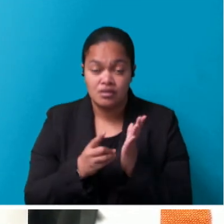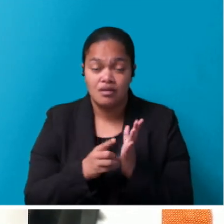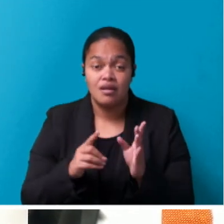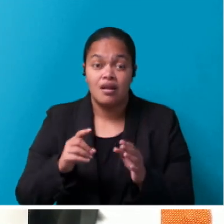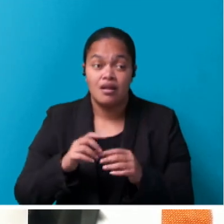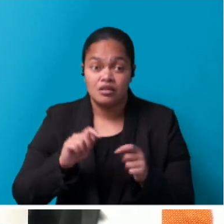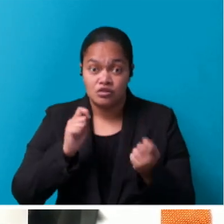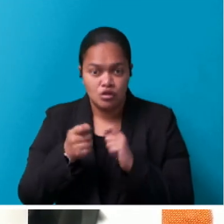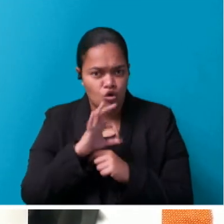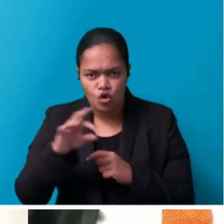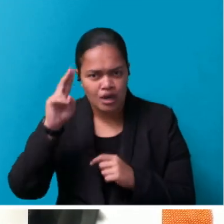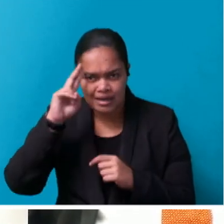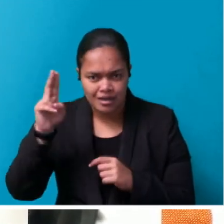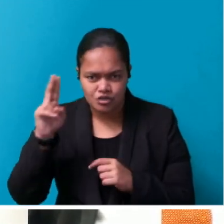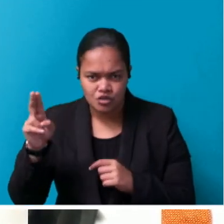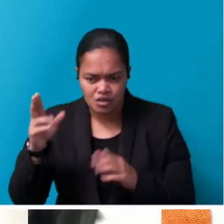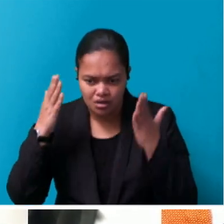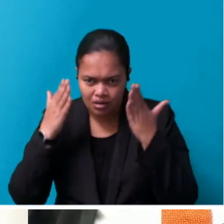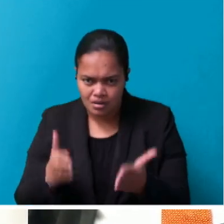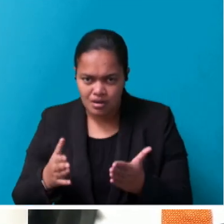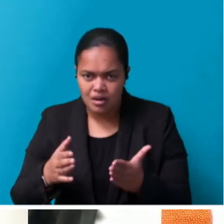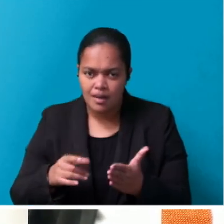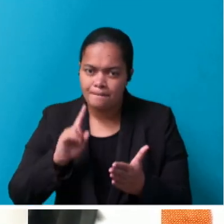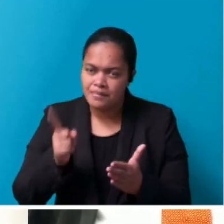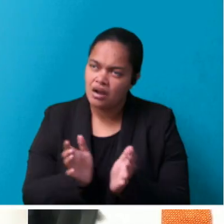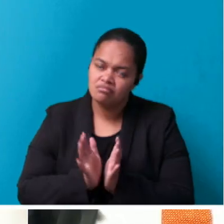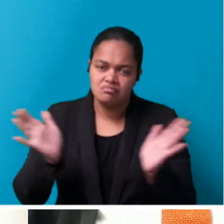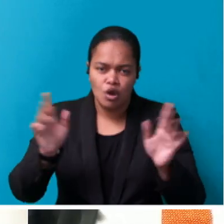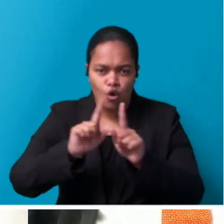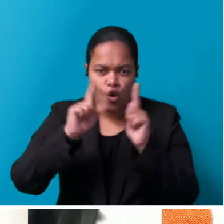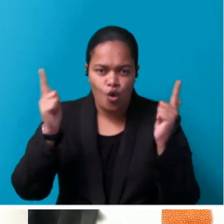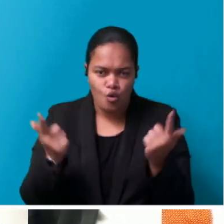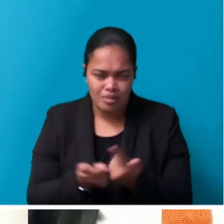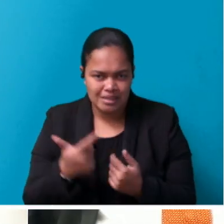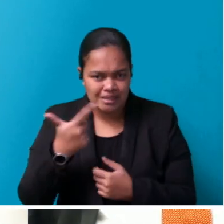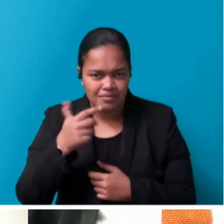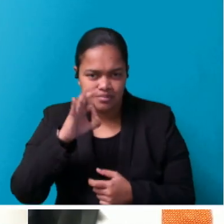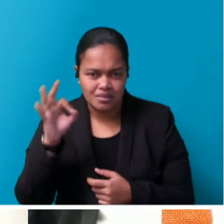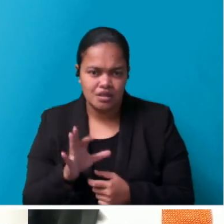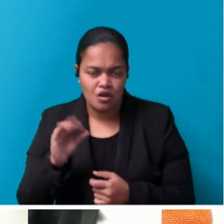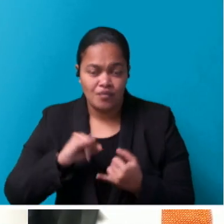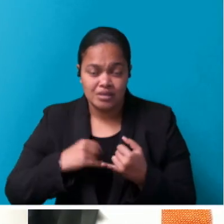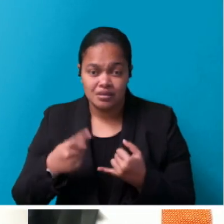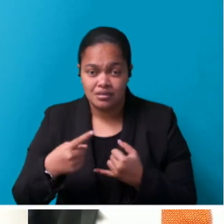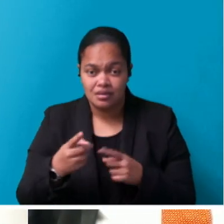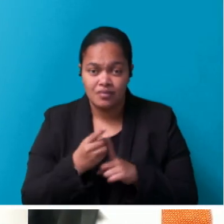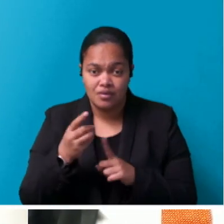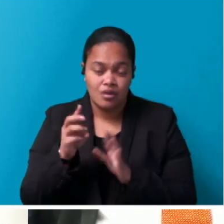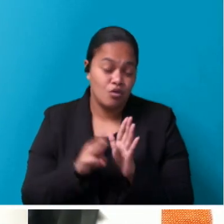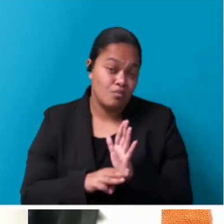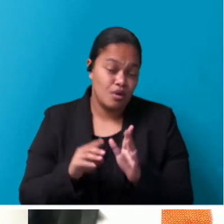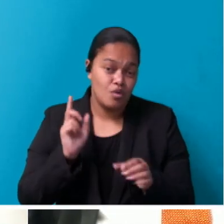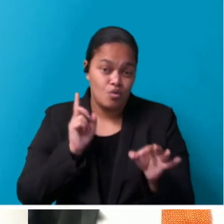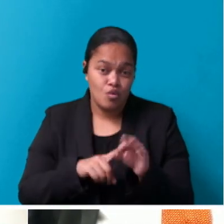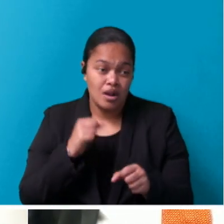only a national imperative, it is a global one. With 17% of the Sustainable Development Goals, SDGs,